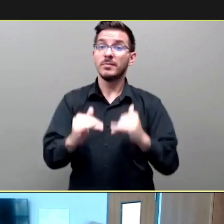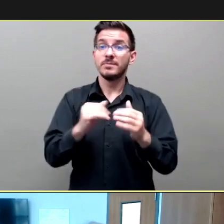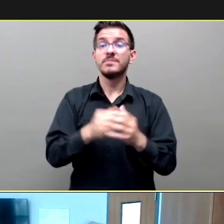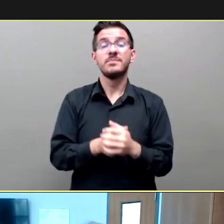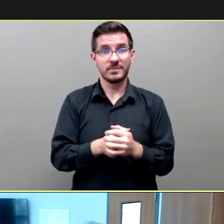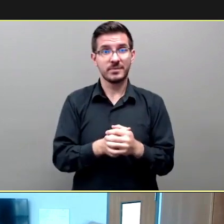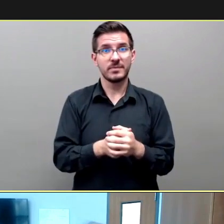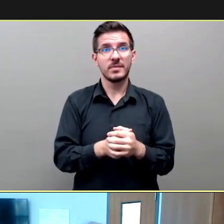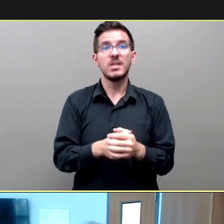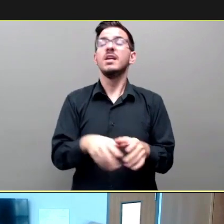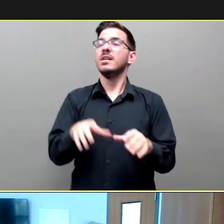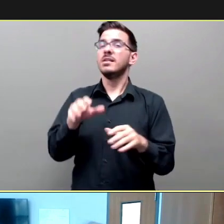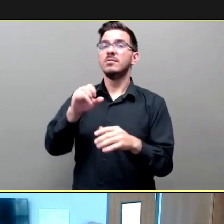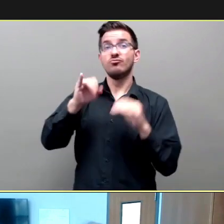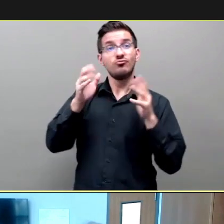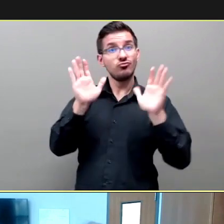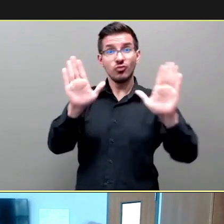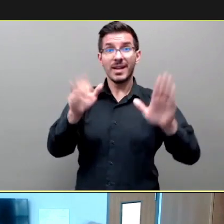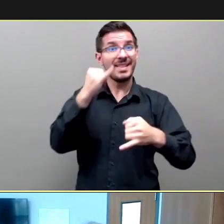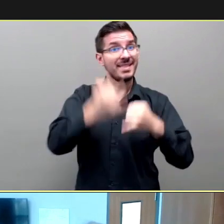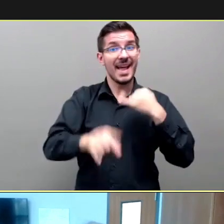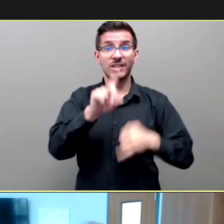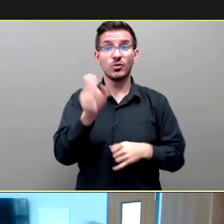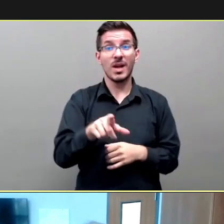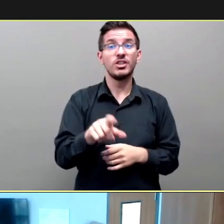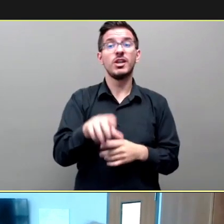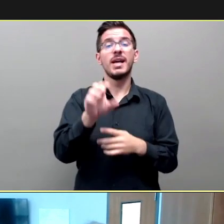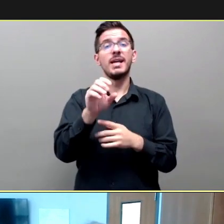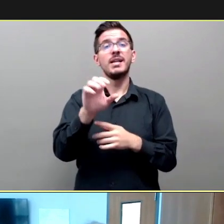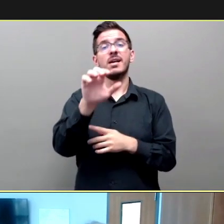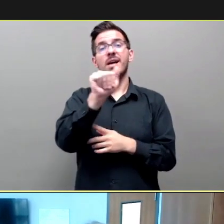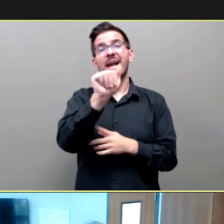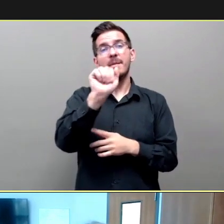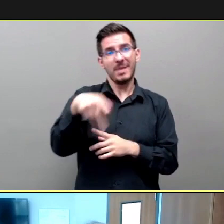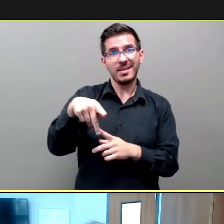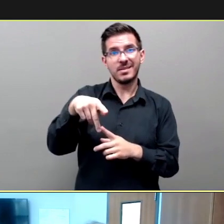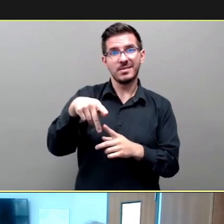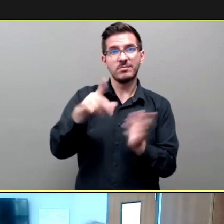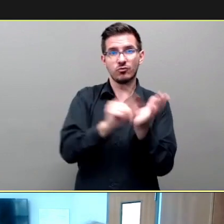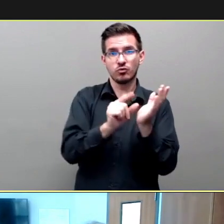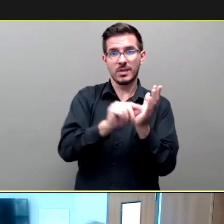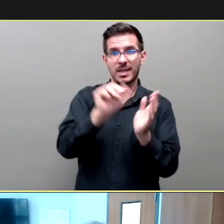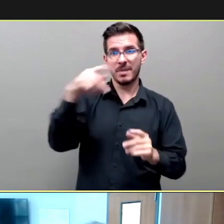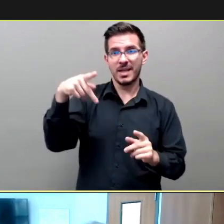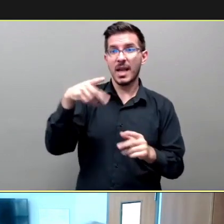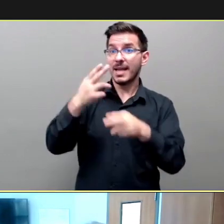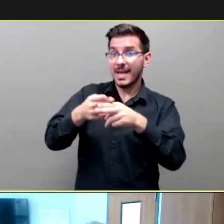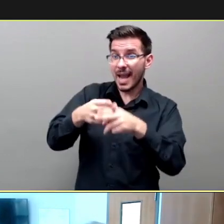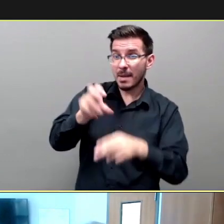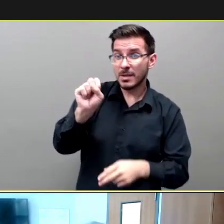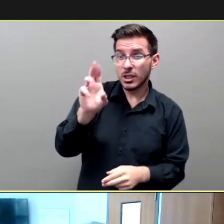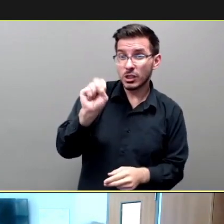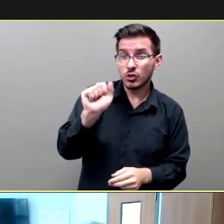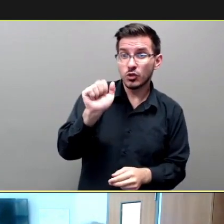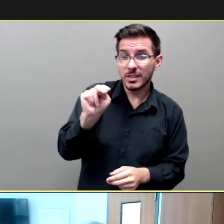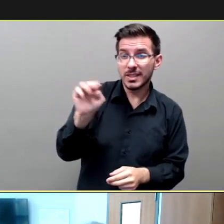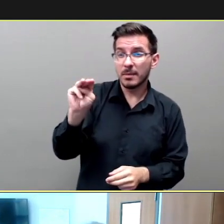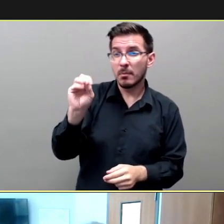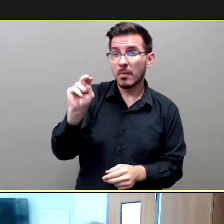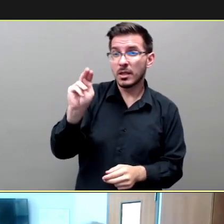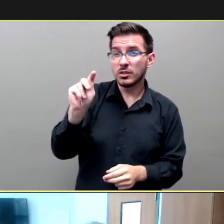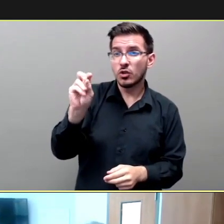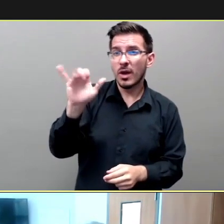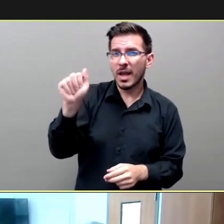Right. Our last question is going to be from the Associated Press. The name says Susan Montoya, but I think it's